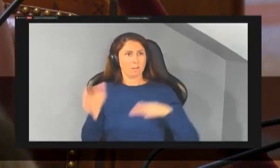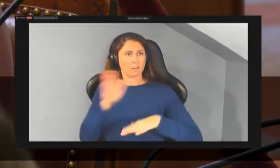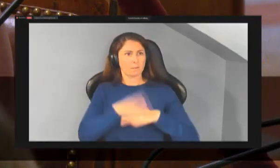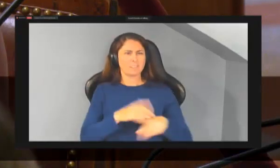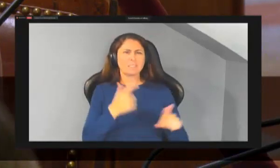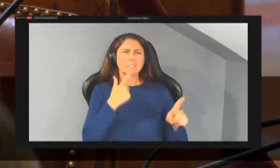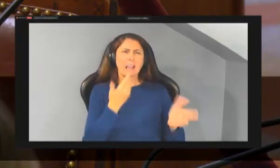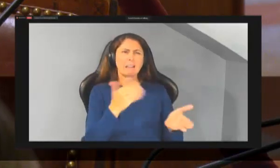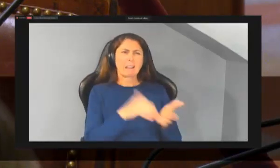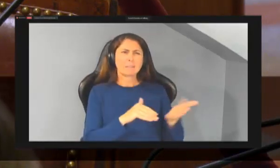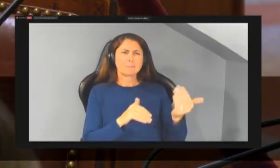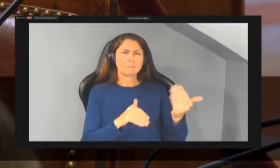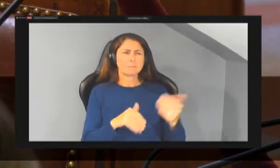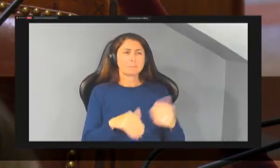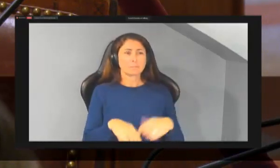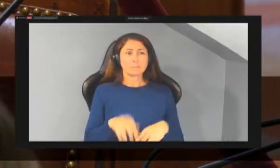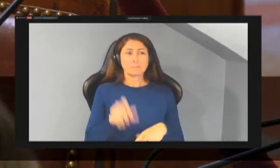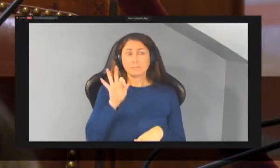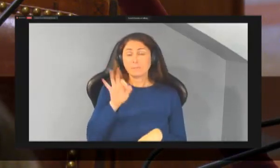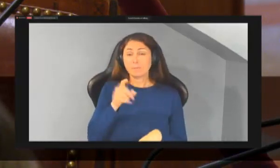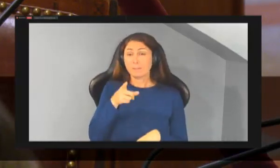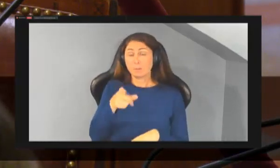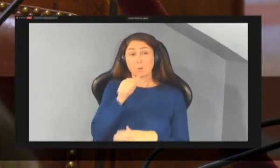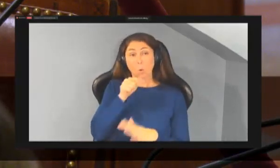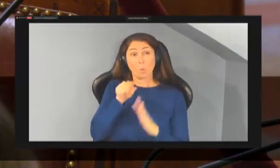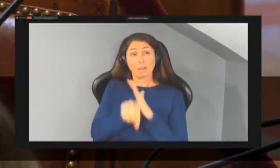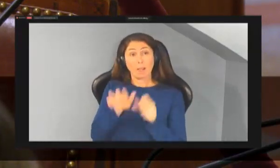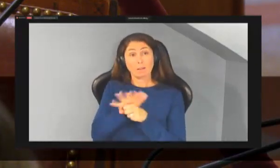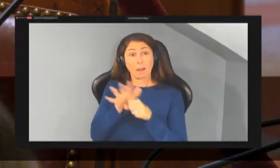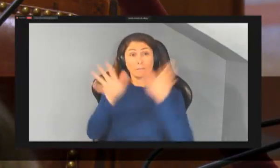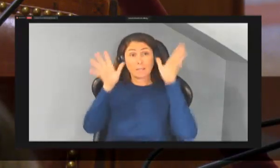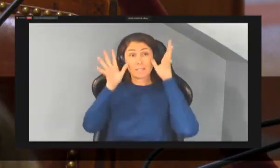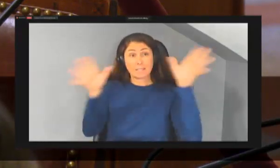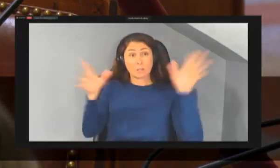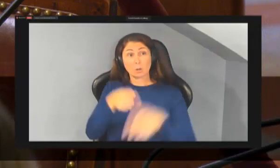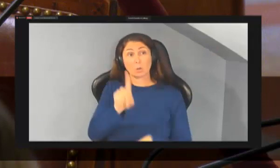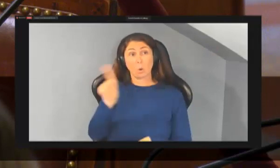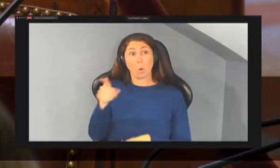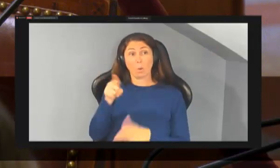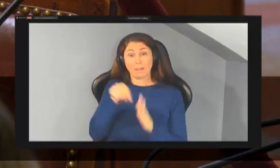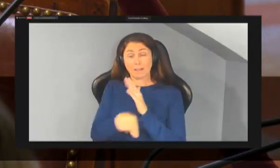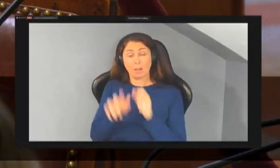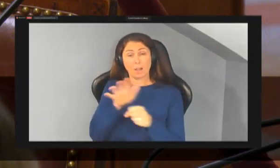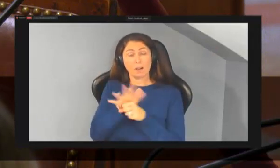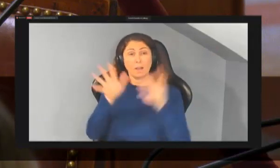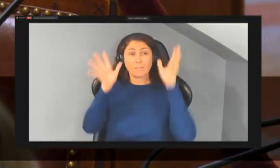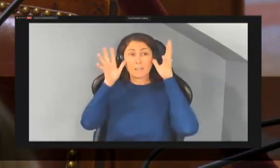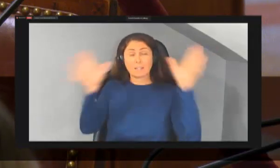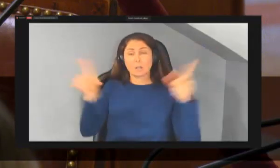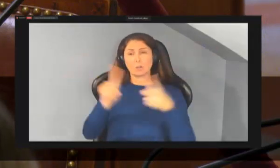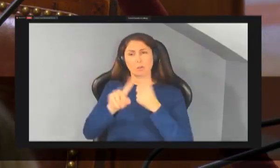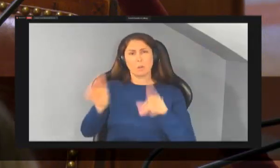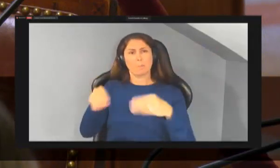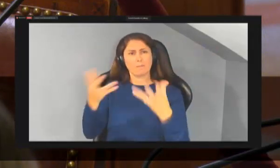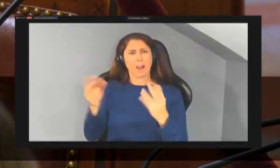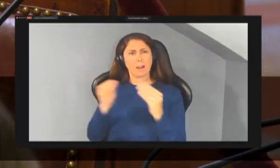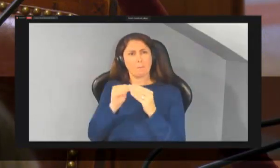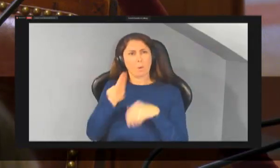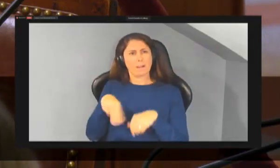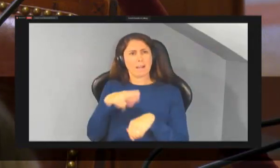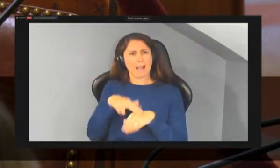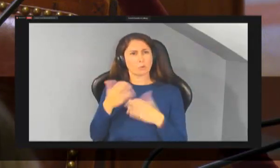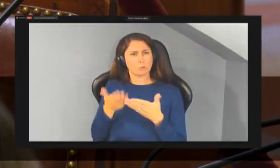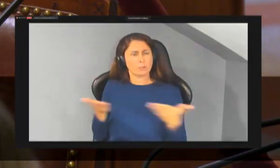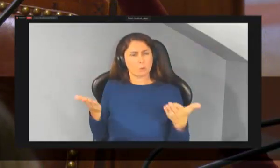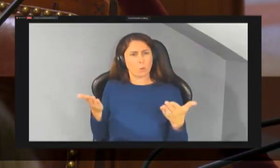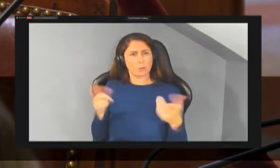So if you don't kill enough deer, you only kill enough deer to provide more natural resources to the